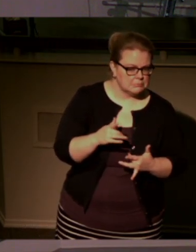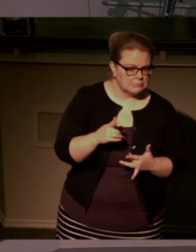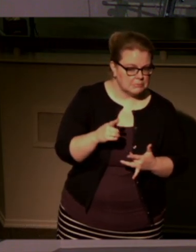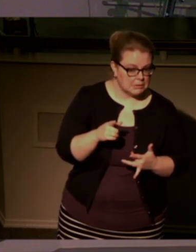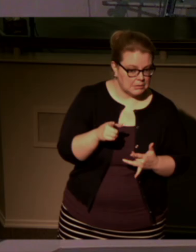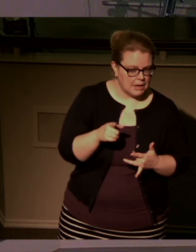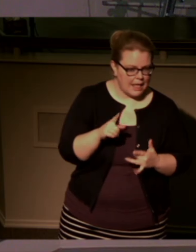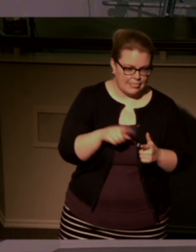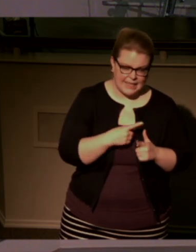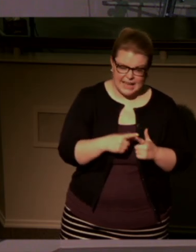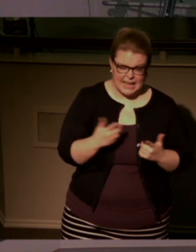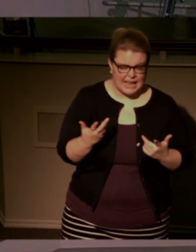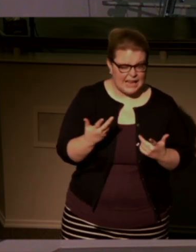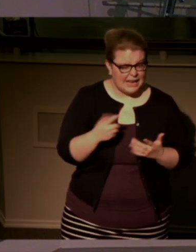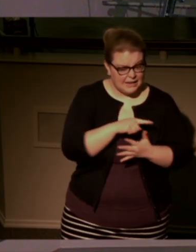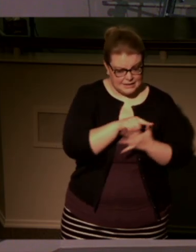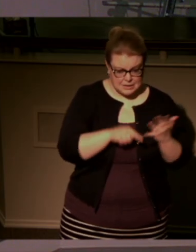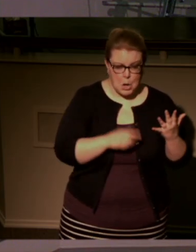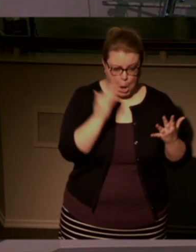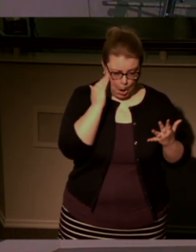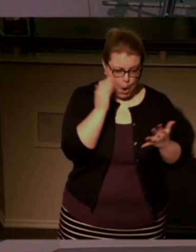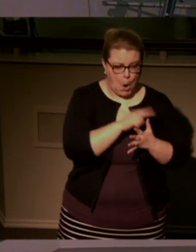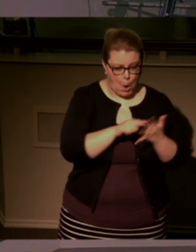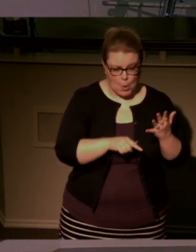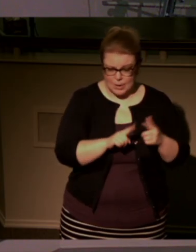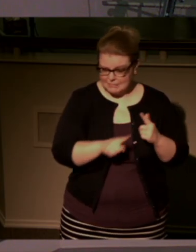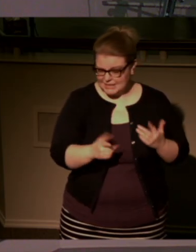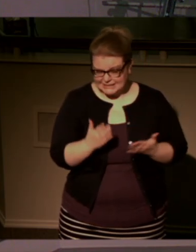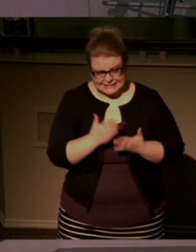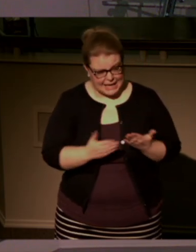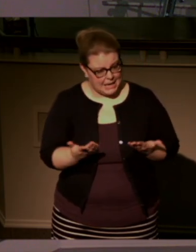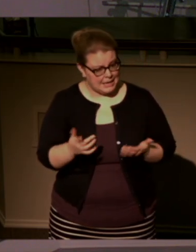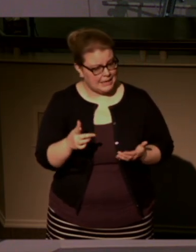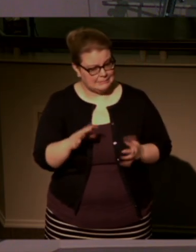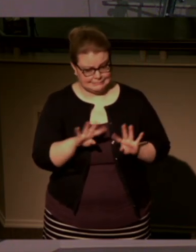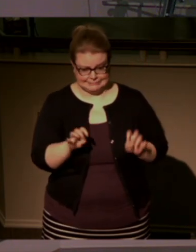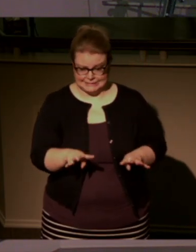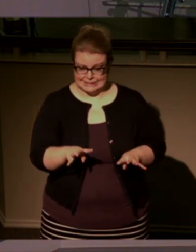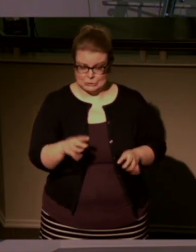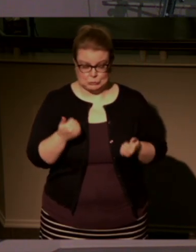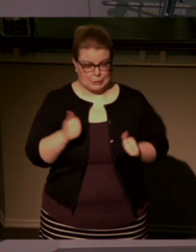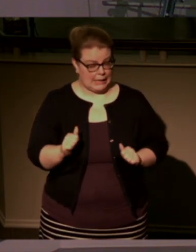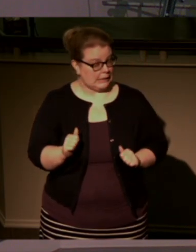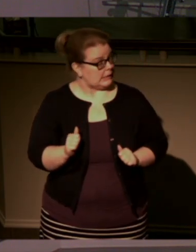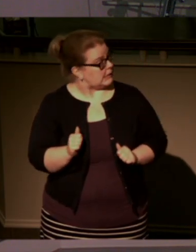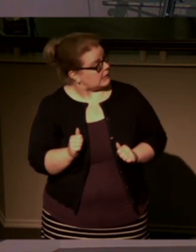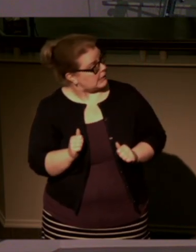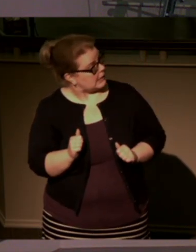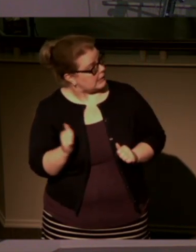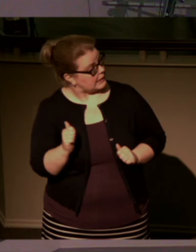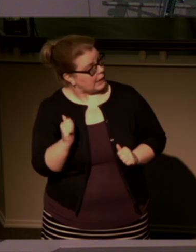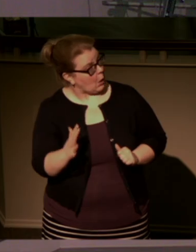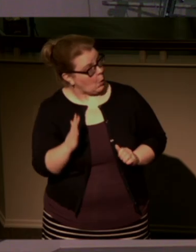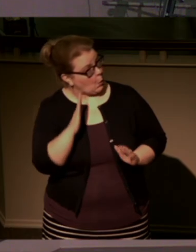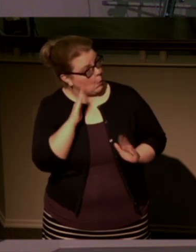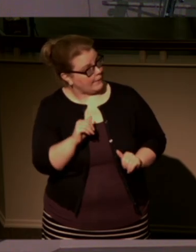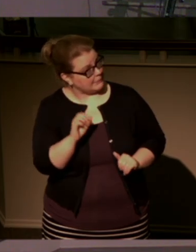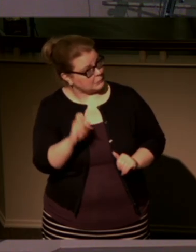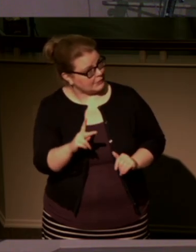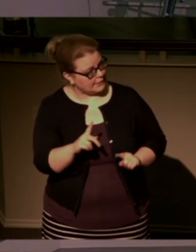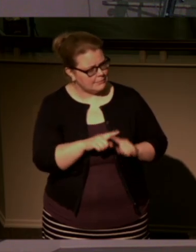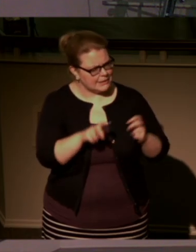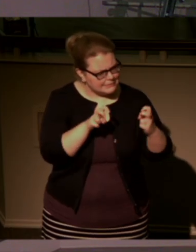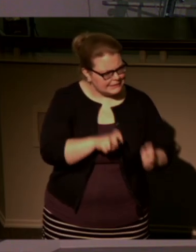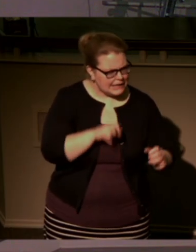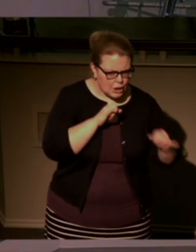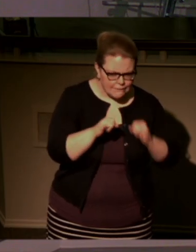and then you roll the dice because they're just things you don't know. But you interview to learn skills, to learn competency,